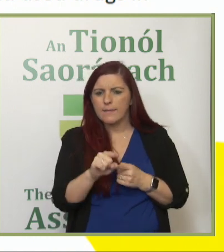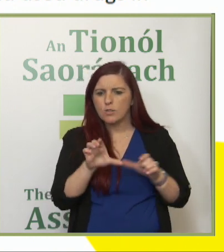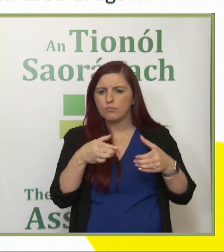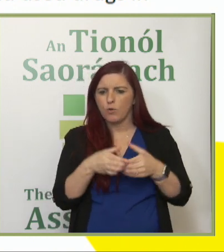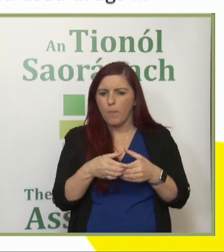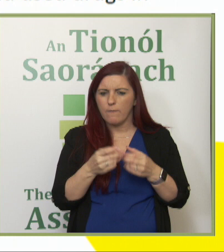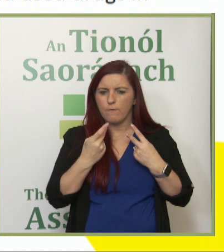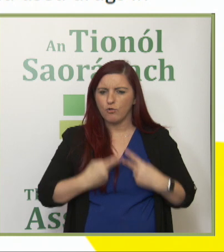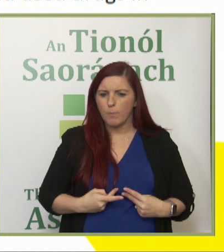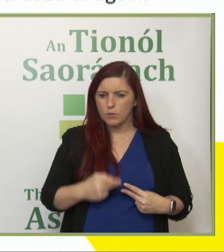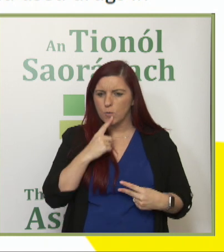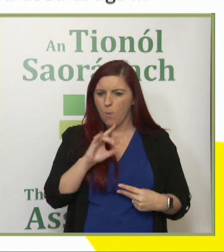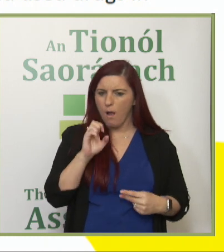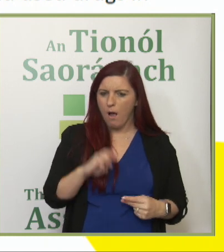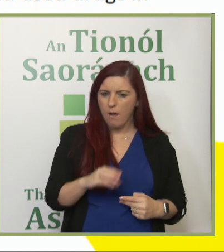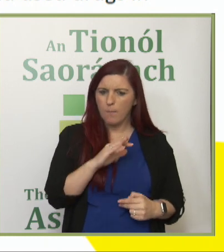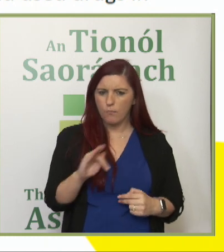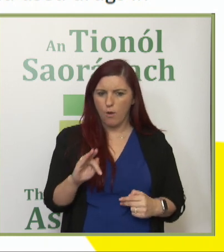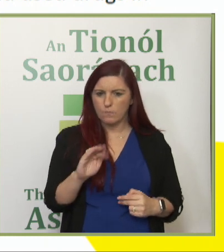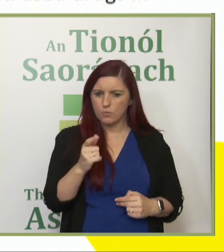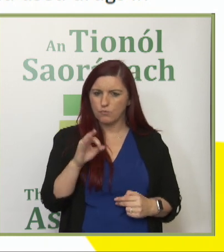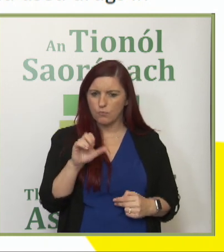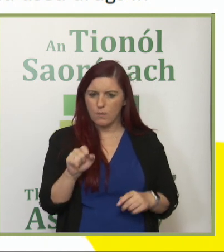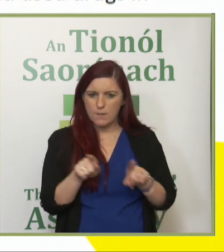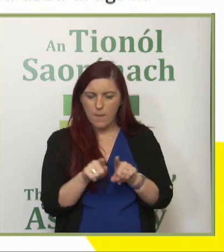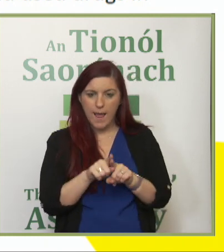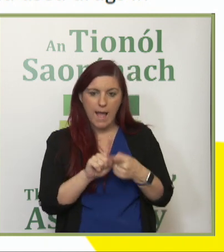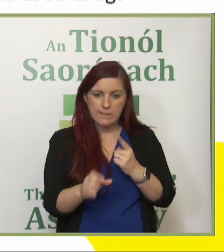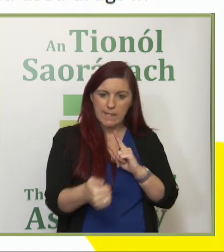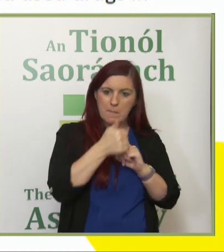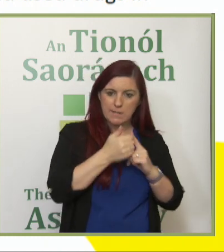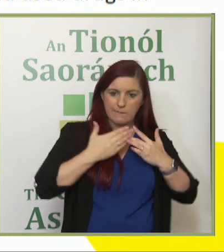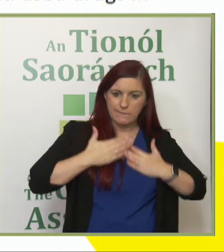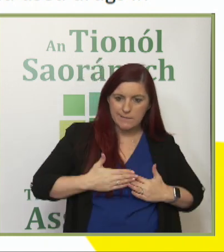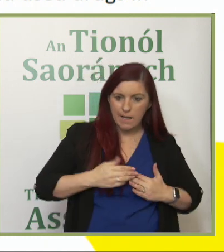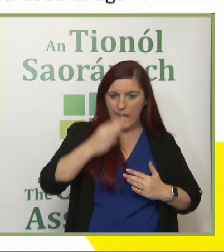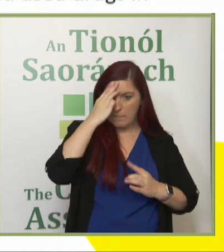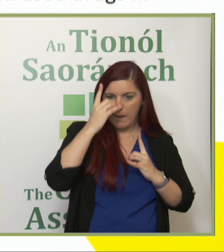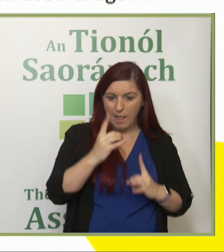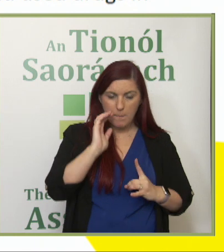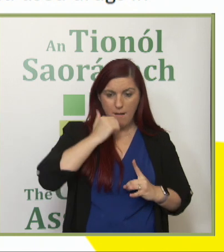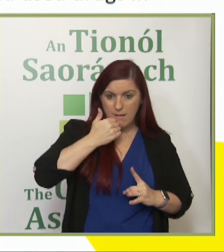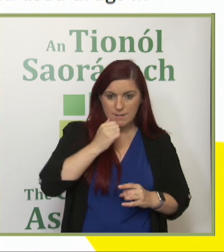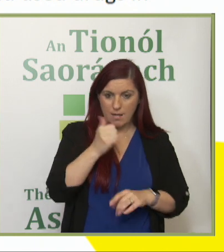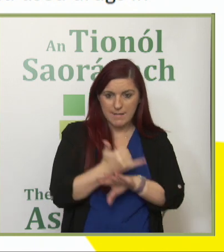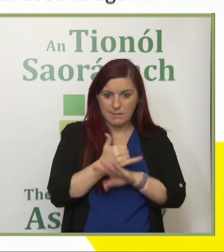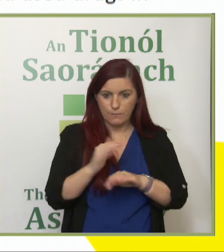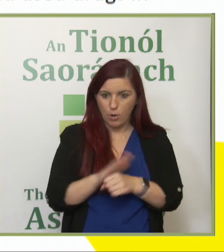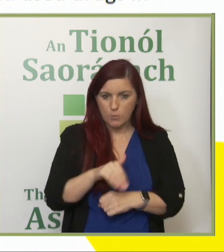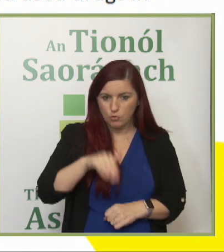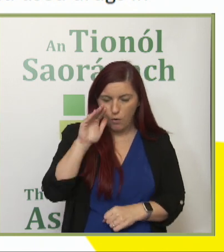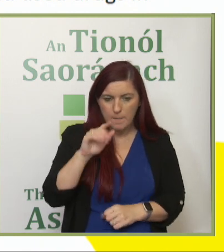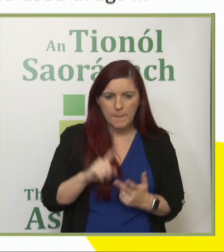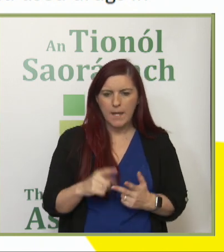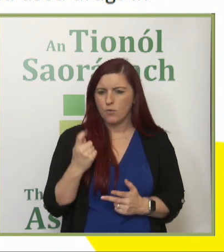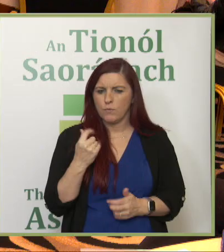harm due to their relative mental and physical maturity. And finally, in recent years, web surveys